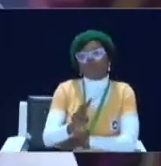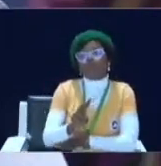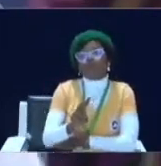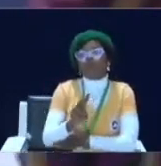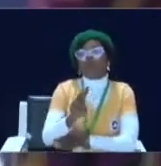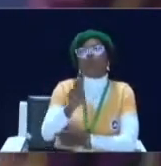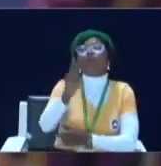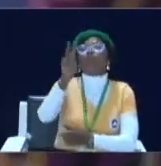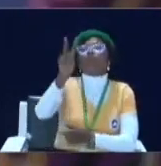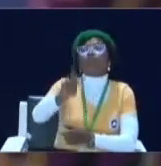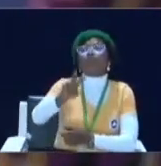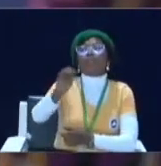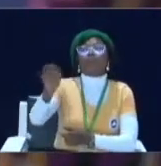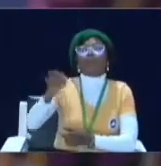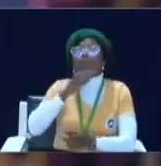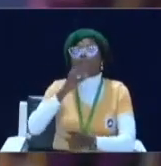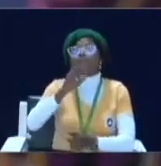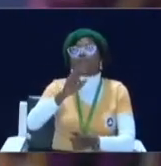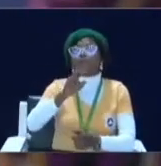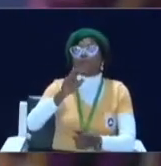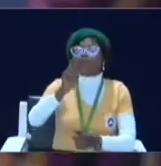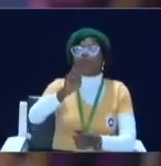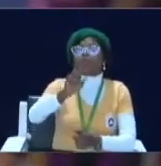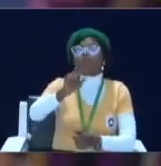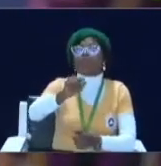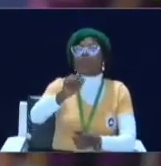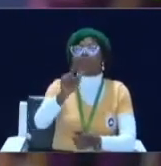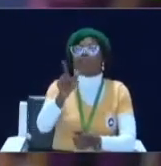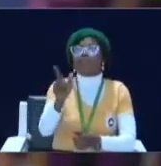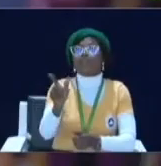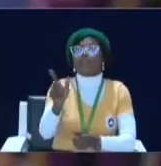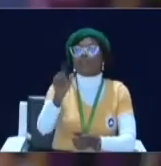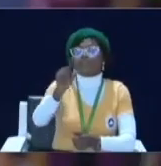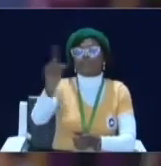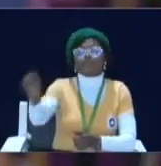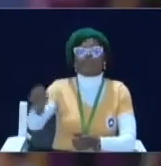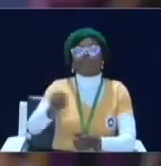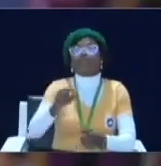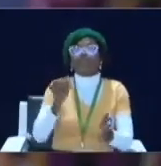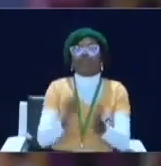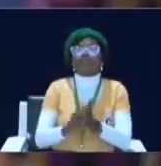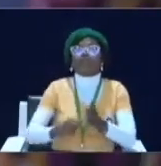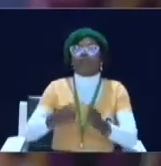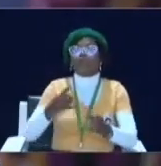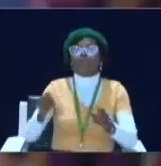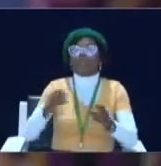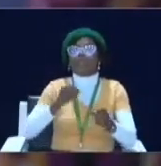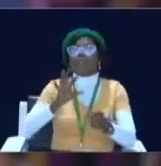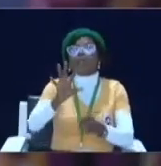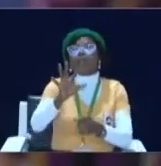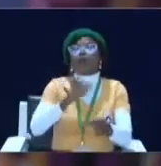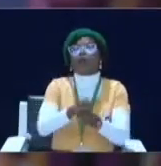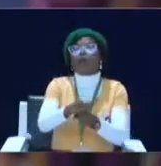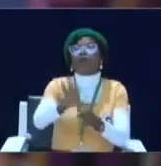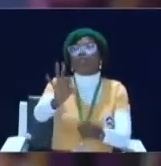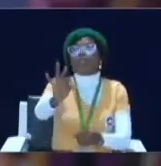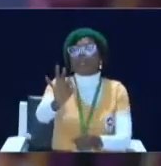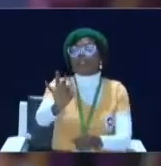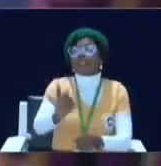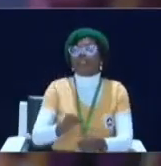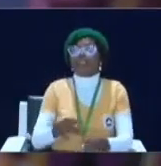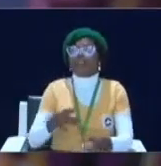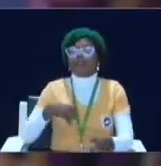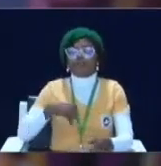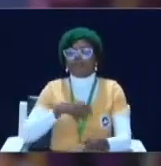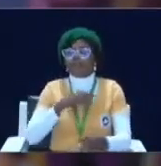2020 during the lockdown, all the teaching that Daddy did, we call all our neighbors, our